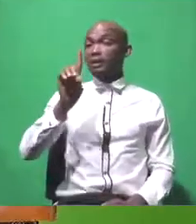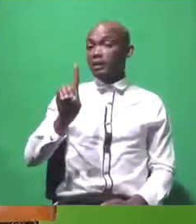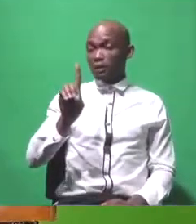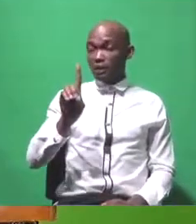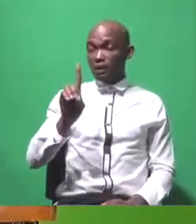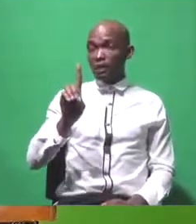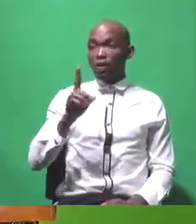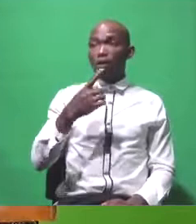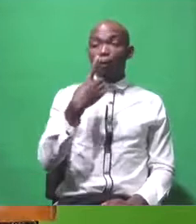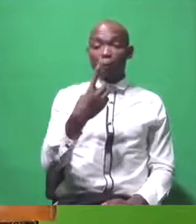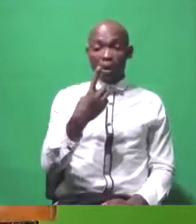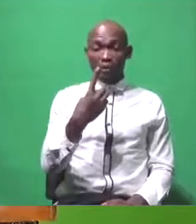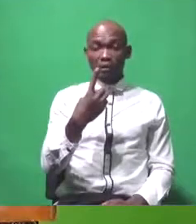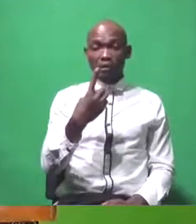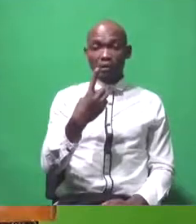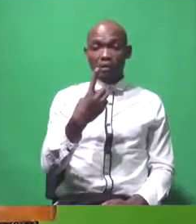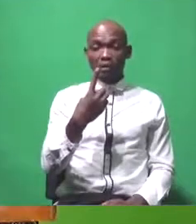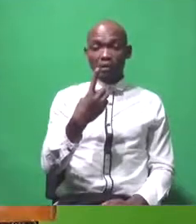CD